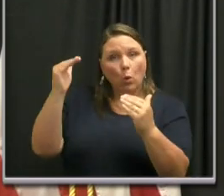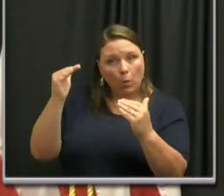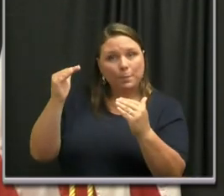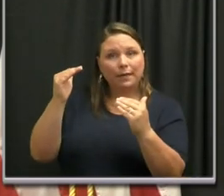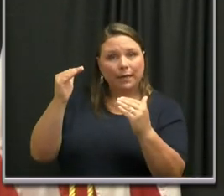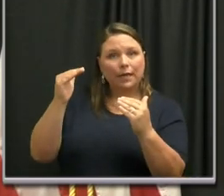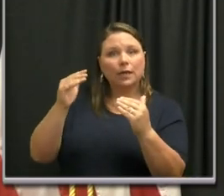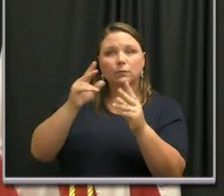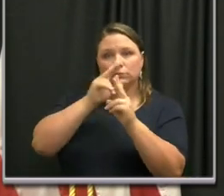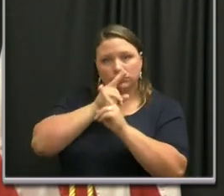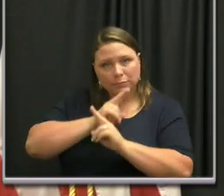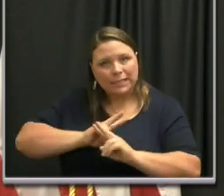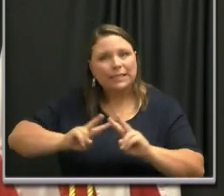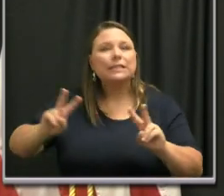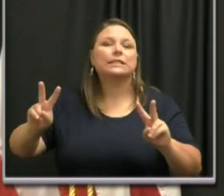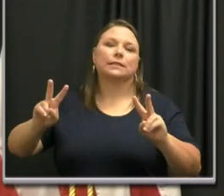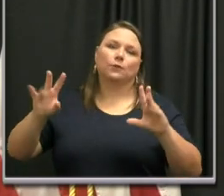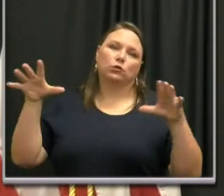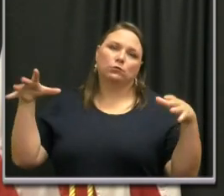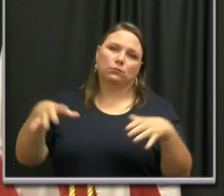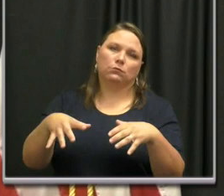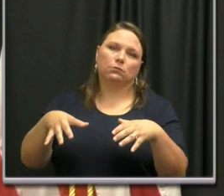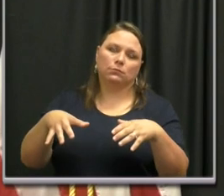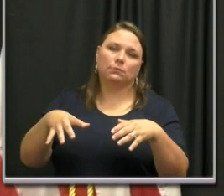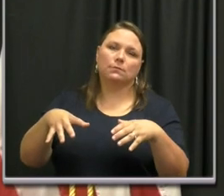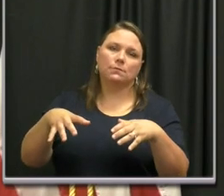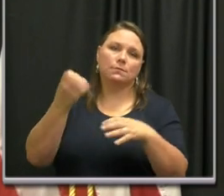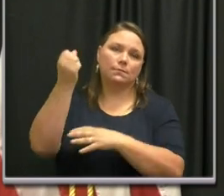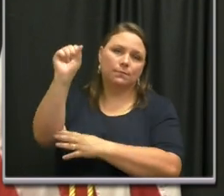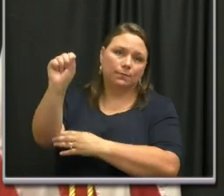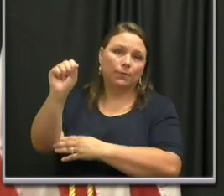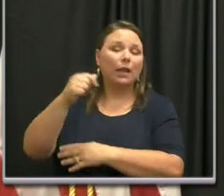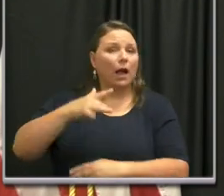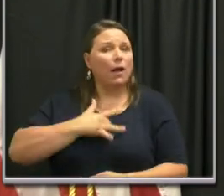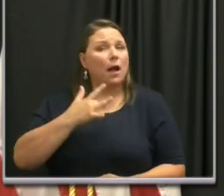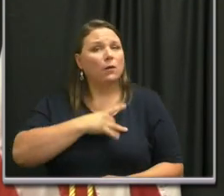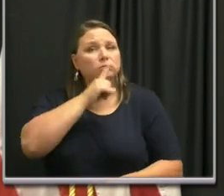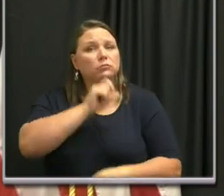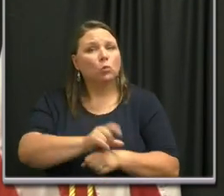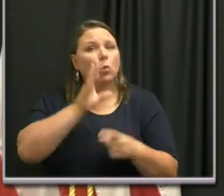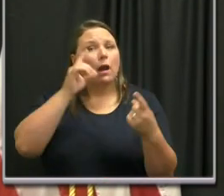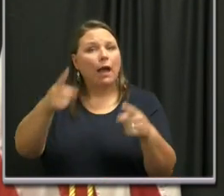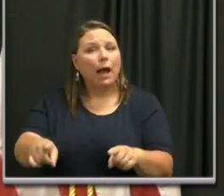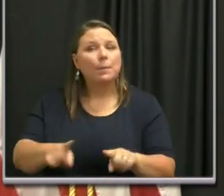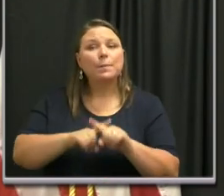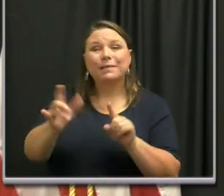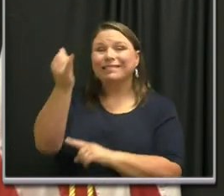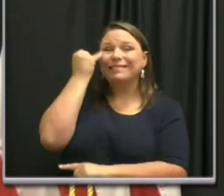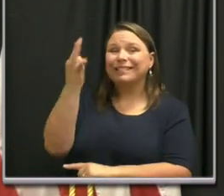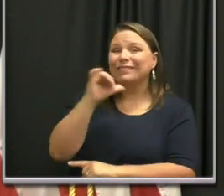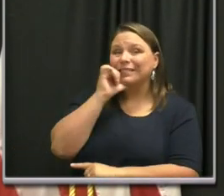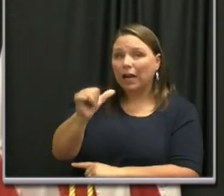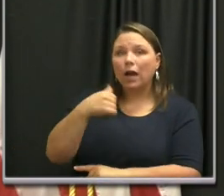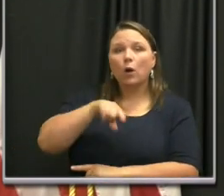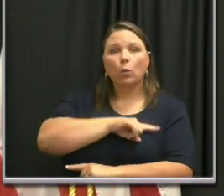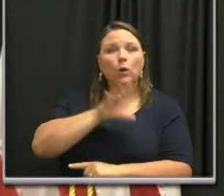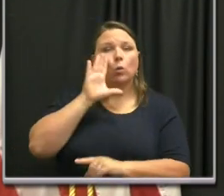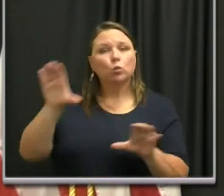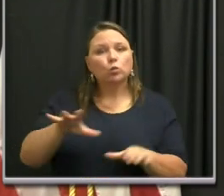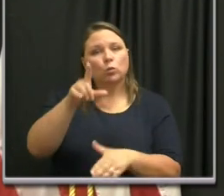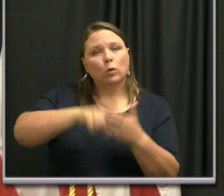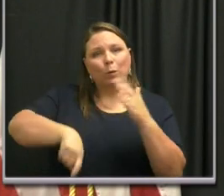very peaceful demonstration. And we think that will occur. But if it does not, we will act